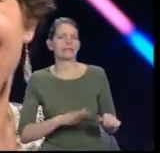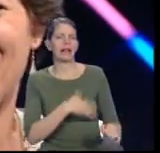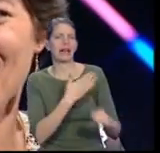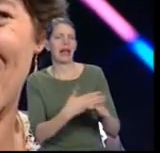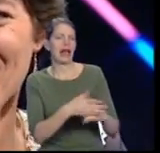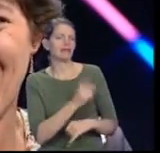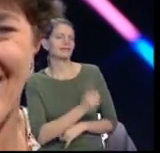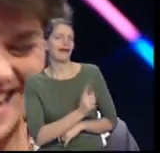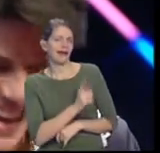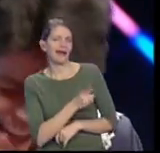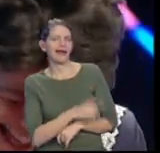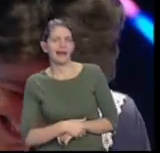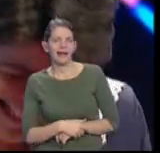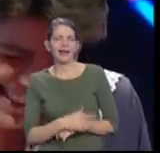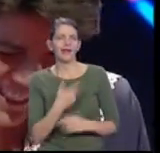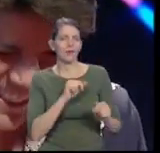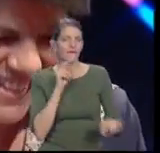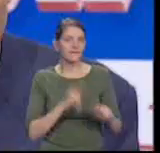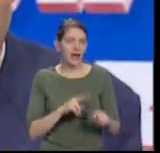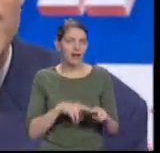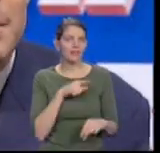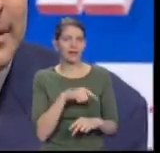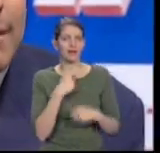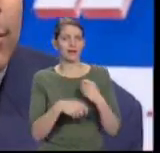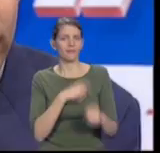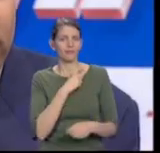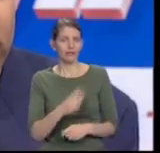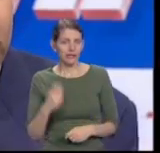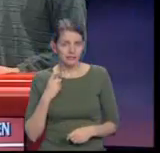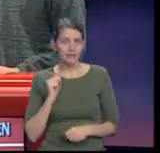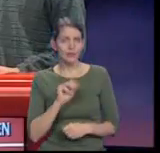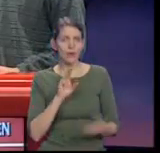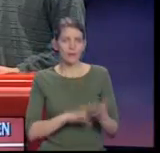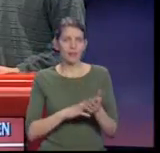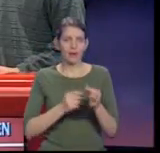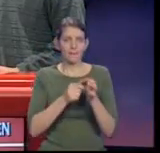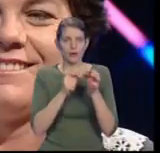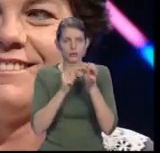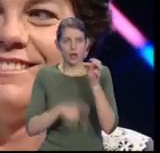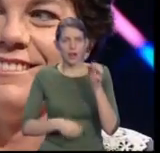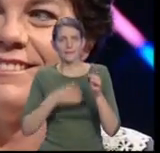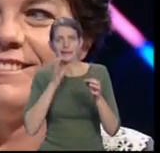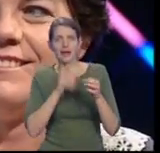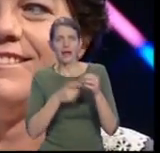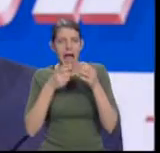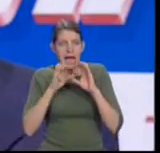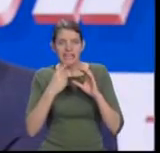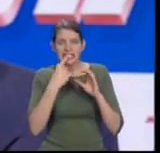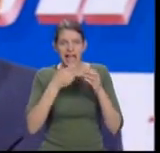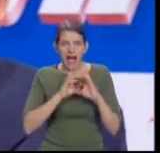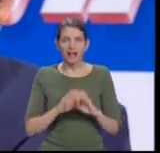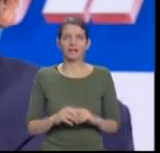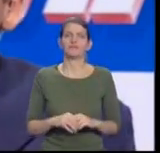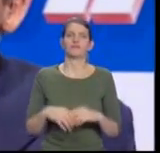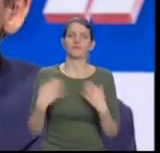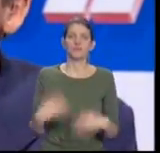And you saved that till last. Your mother, hold on, your father's about to become a priest, yeah. And your mother opens beer bottles with the teeth. Yeah. That'll be a